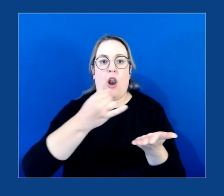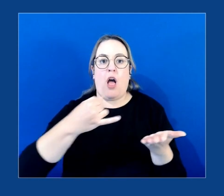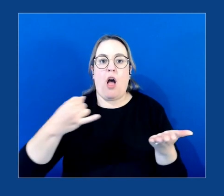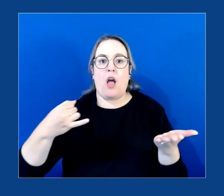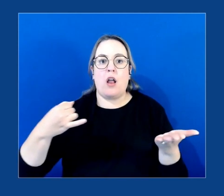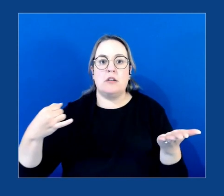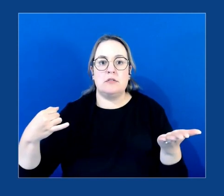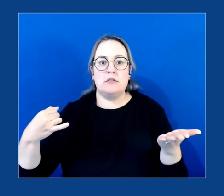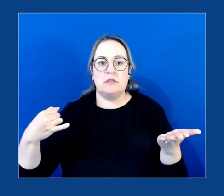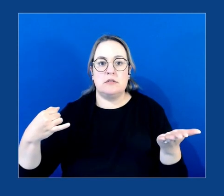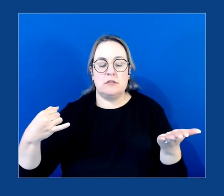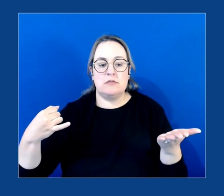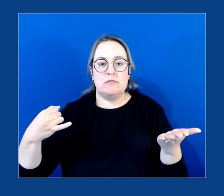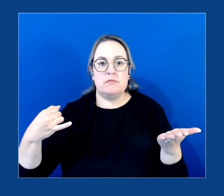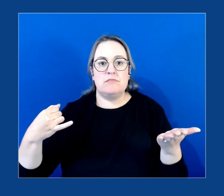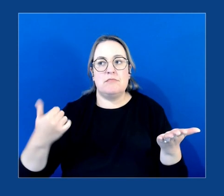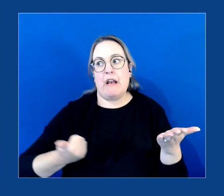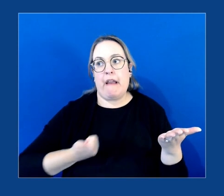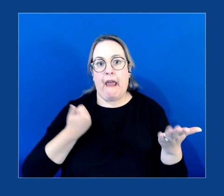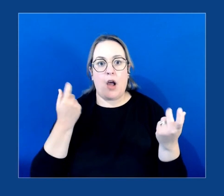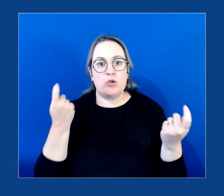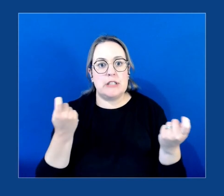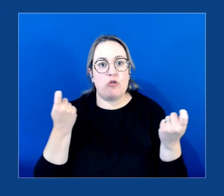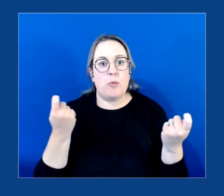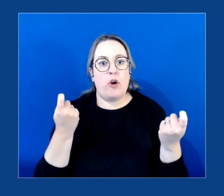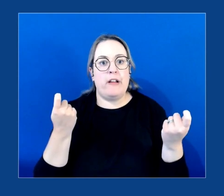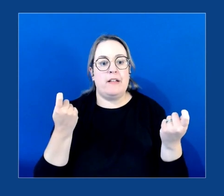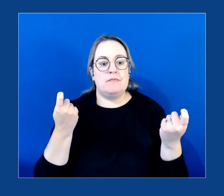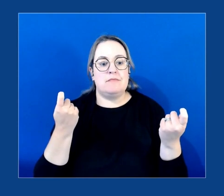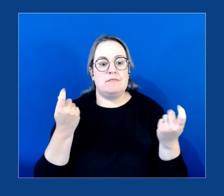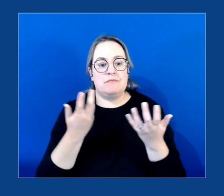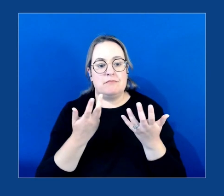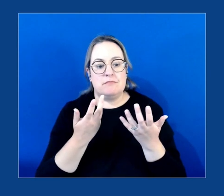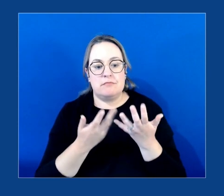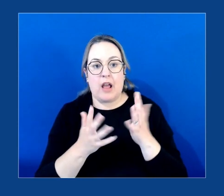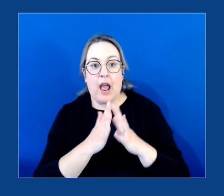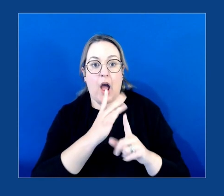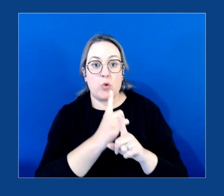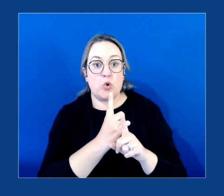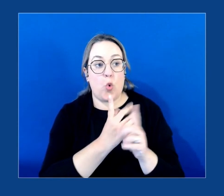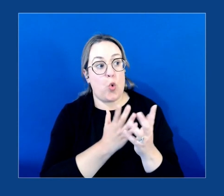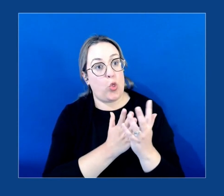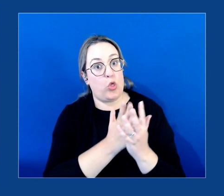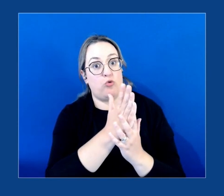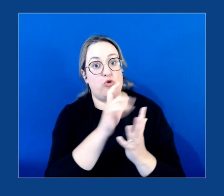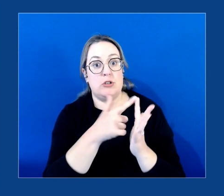Yeah, and ceremonies. Yeah, the way you talk during ceremony, and how